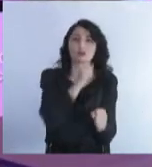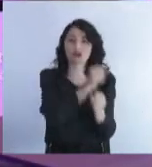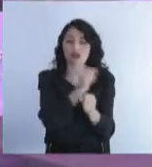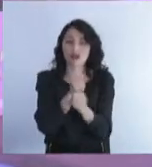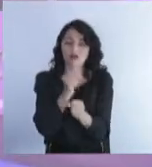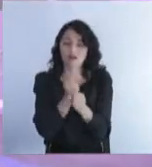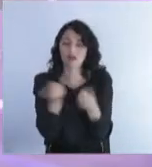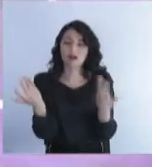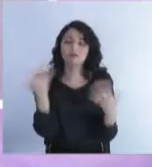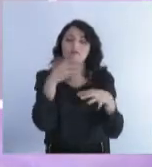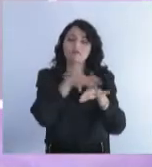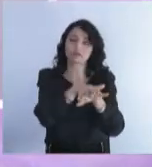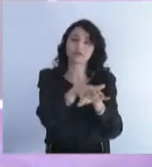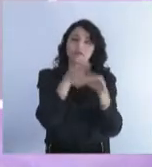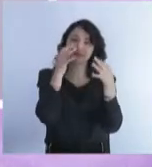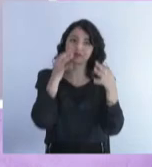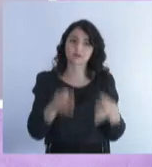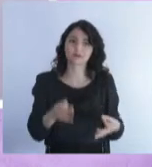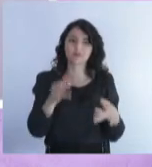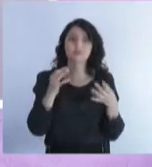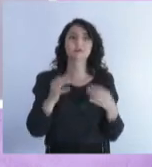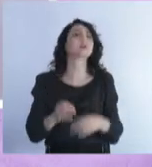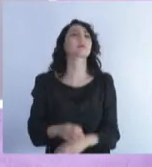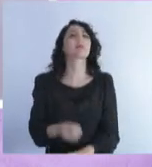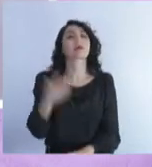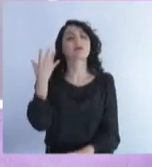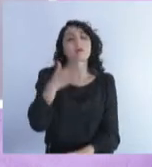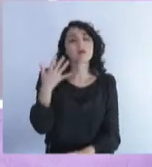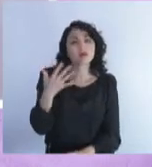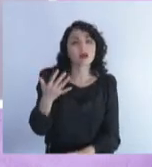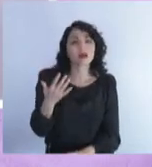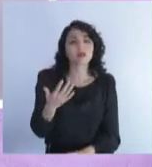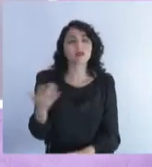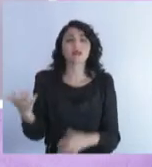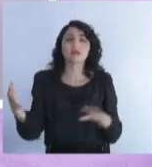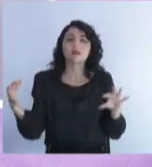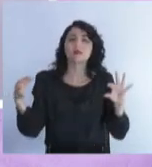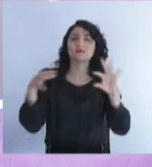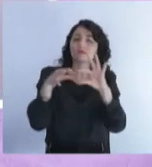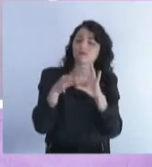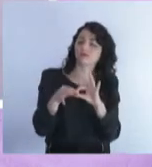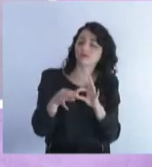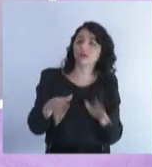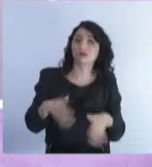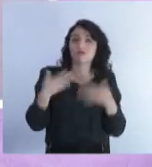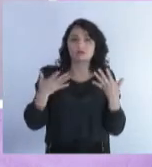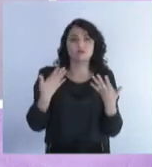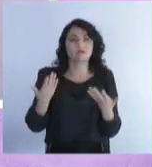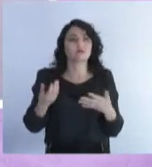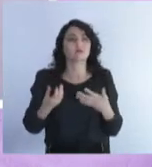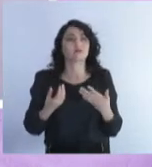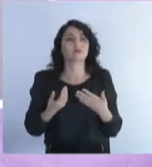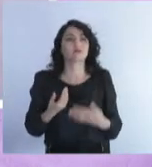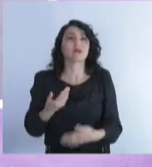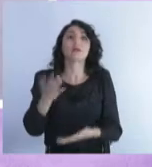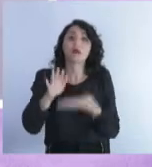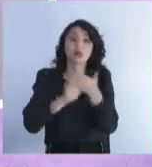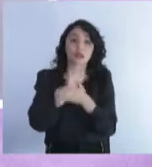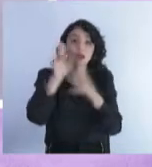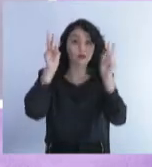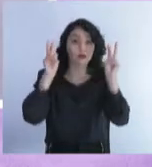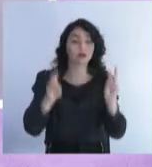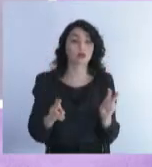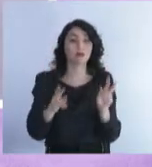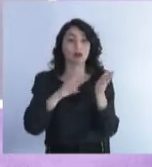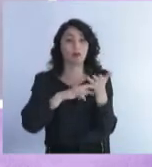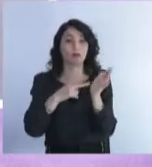suits them, that makes sense to them, that compels them, that inspires them. So, for example, as the